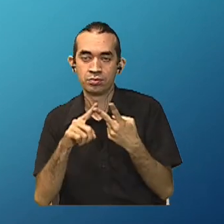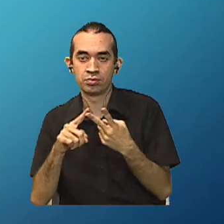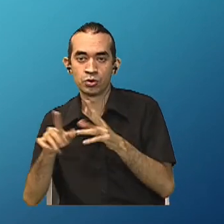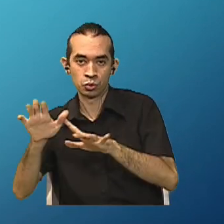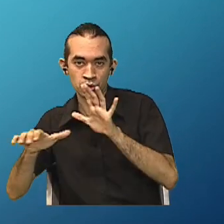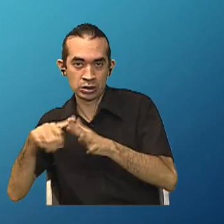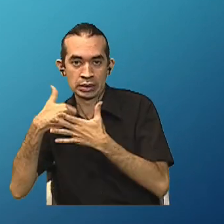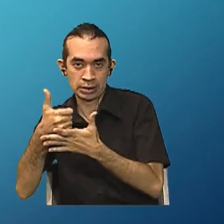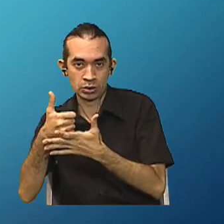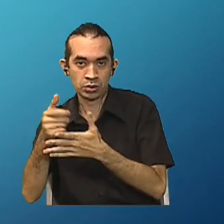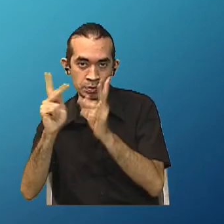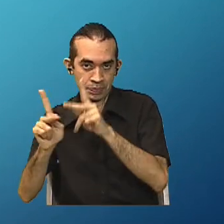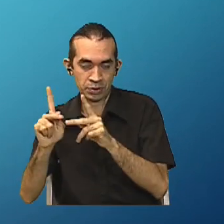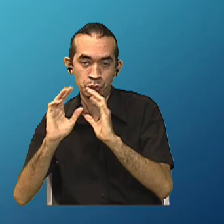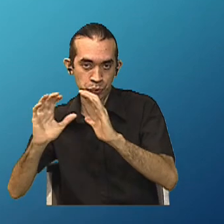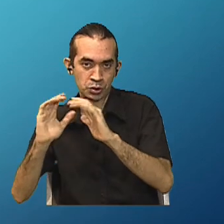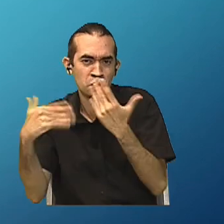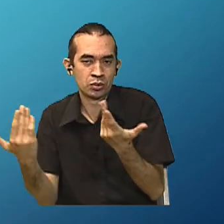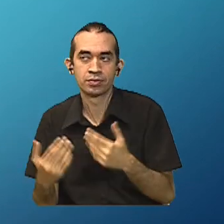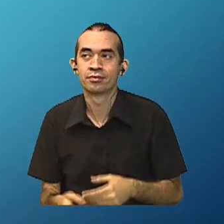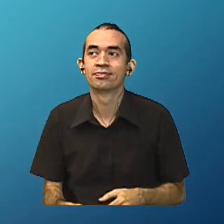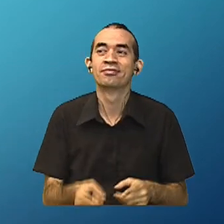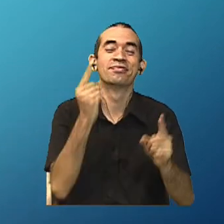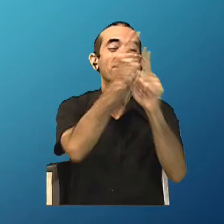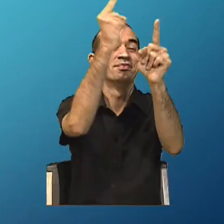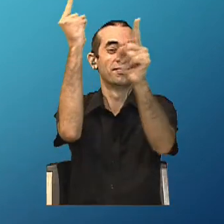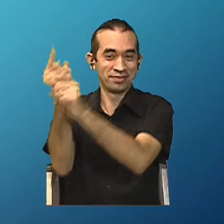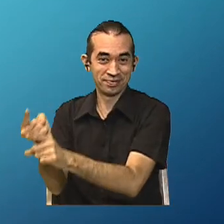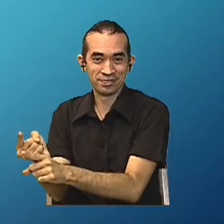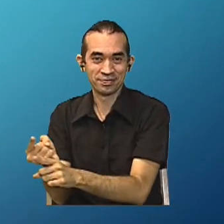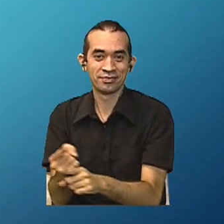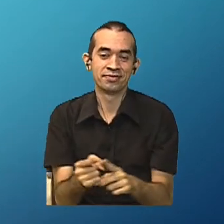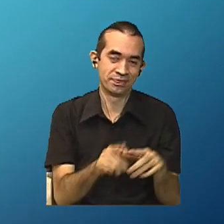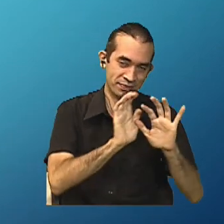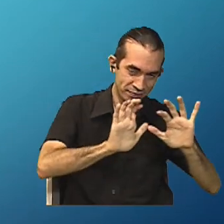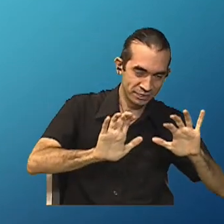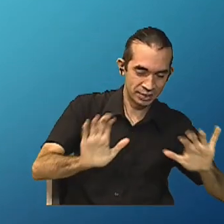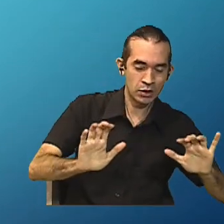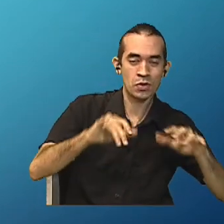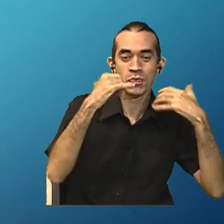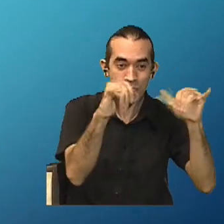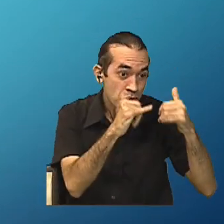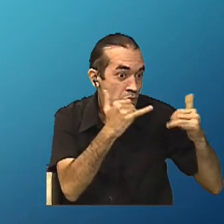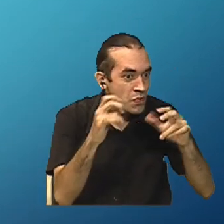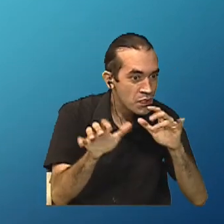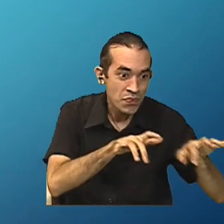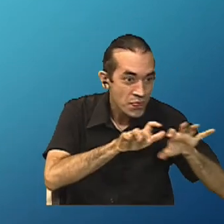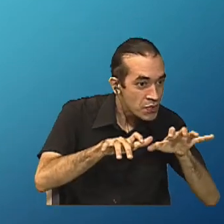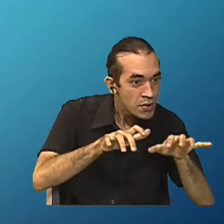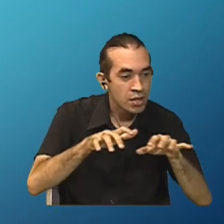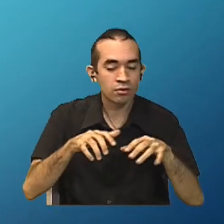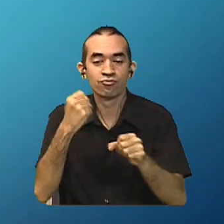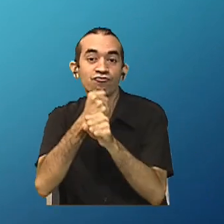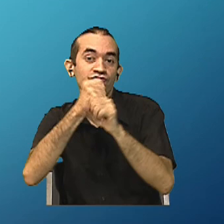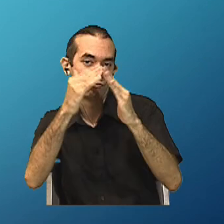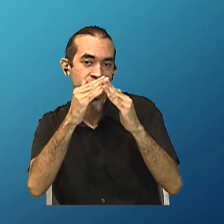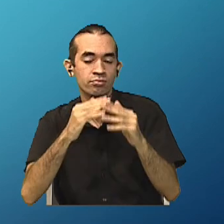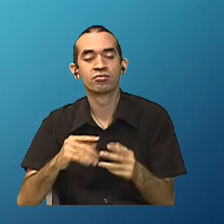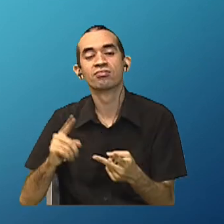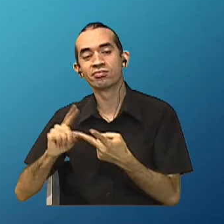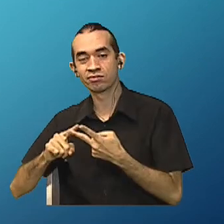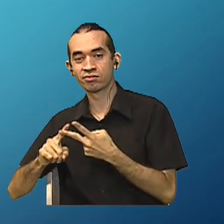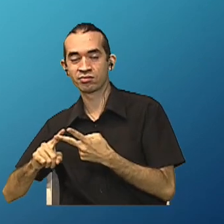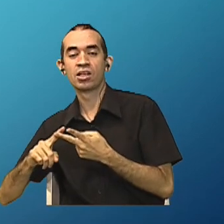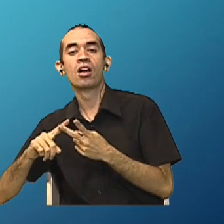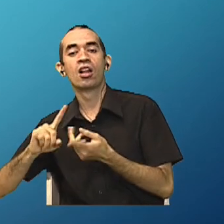communication? Okay, that's good for playing games and doing schoolwork and by translating